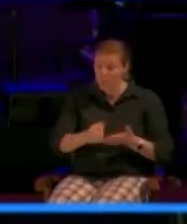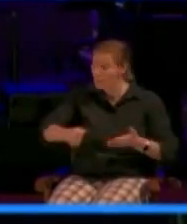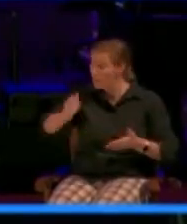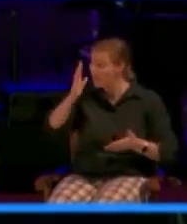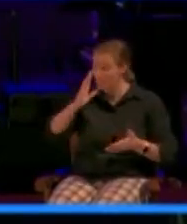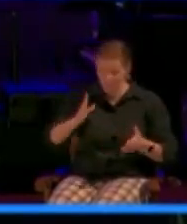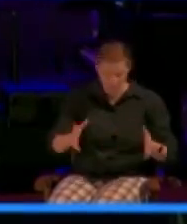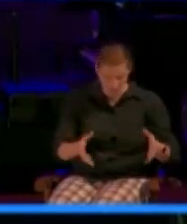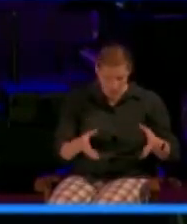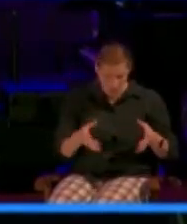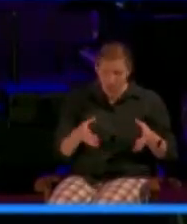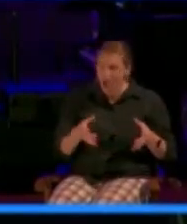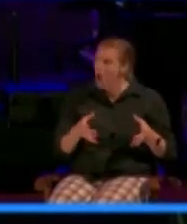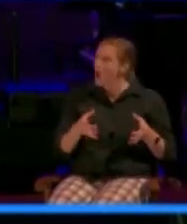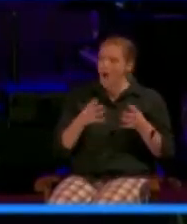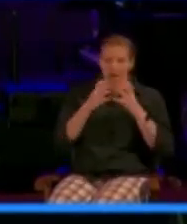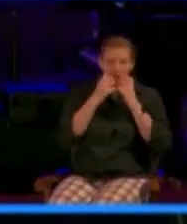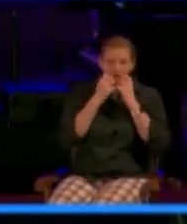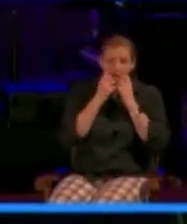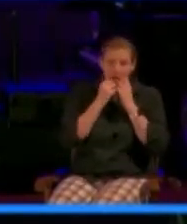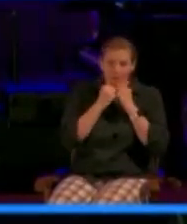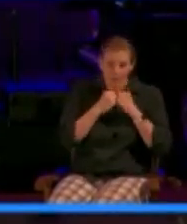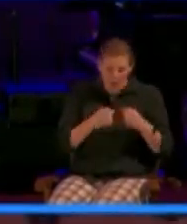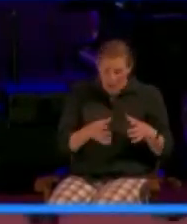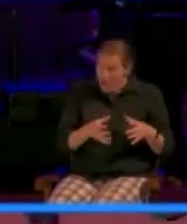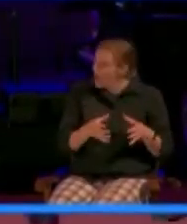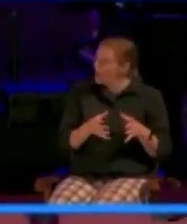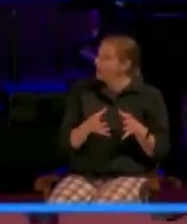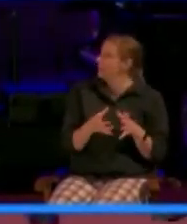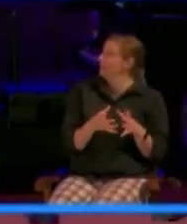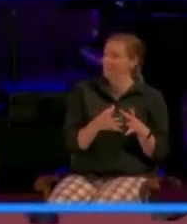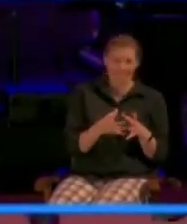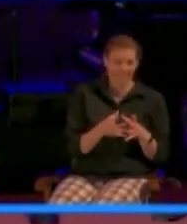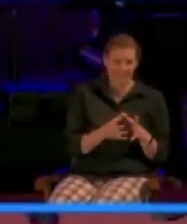my life the day I came to know Christ.